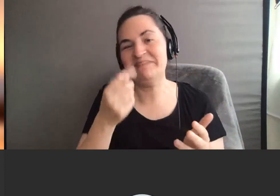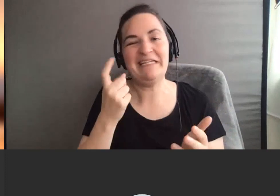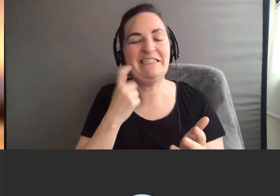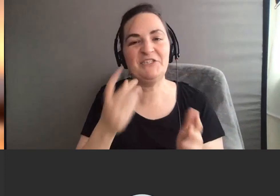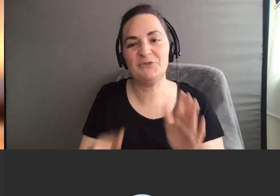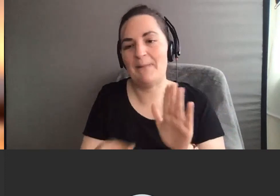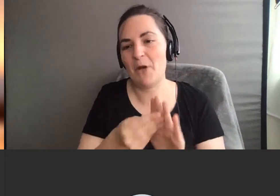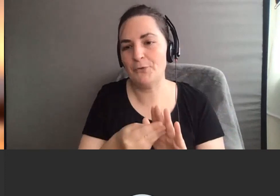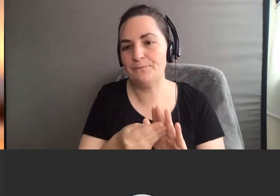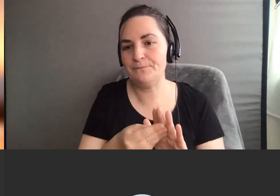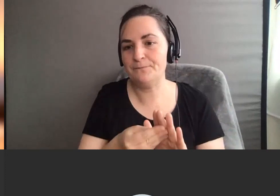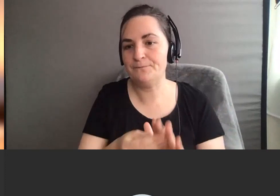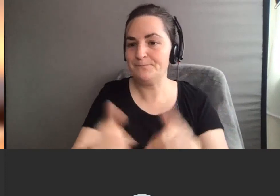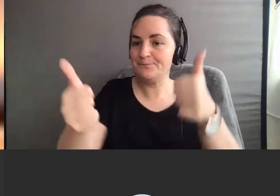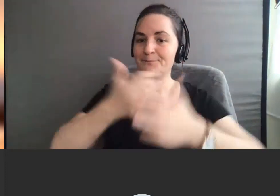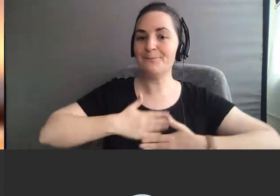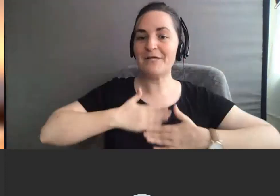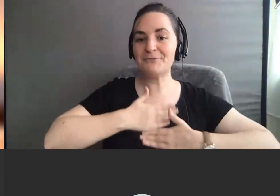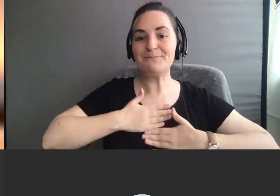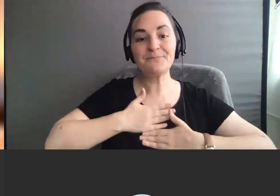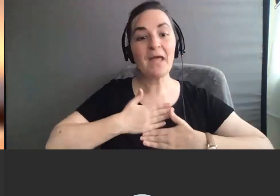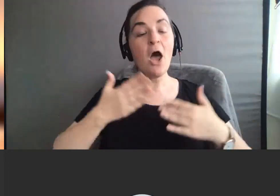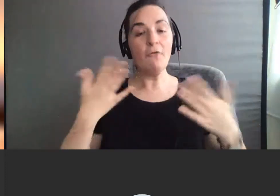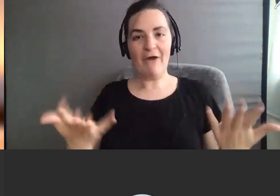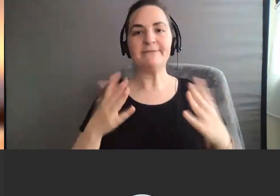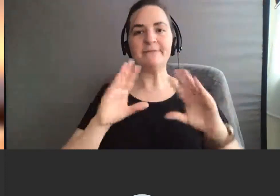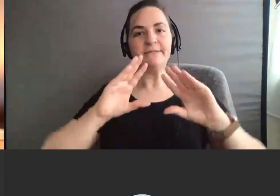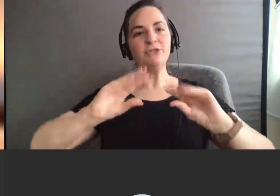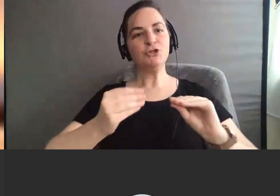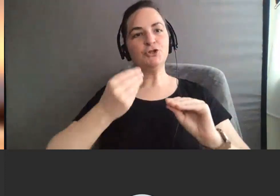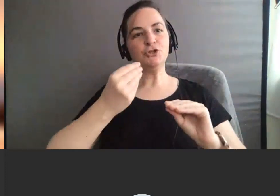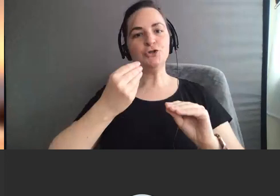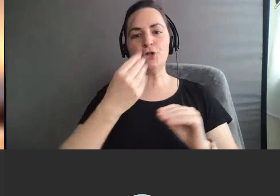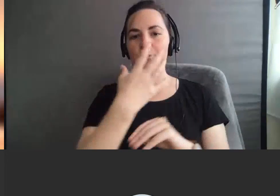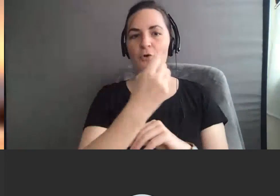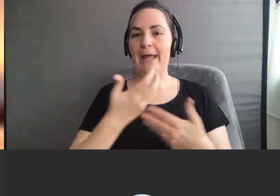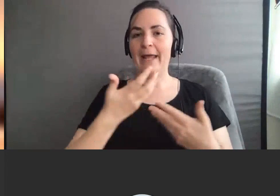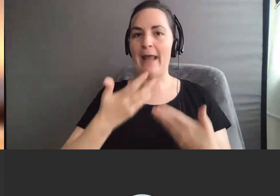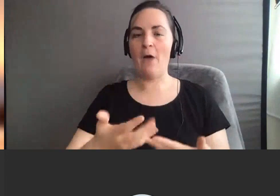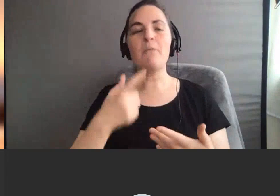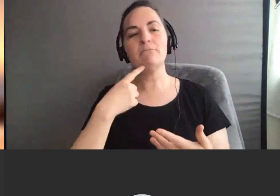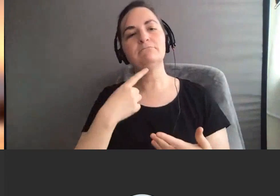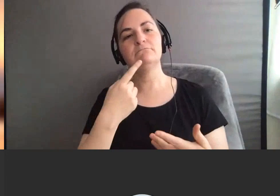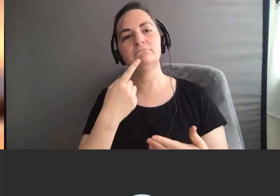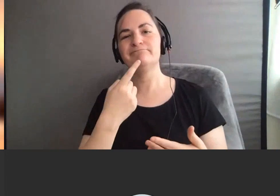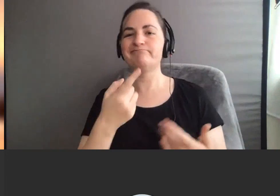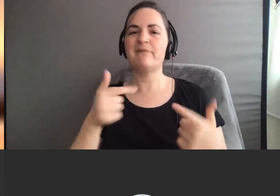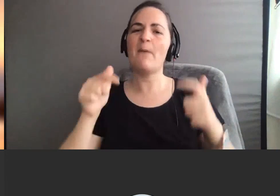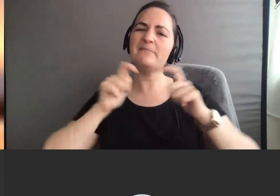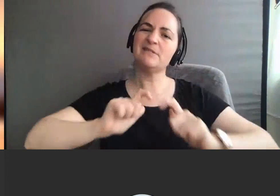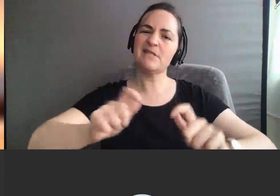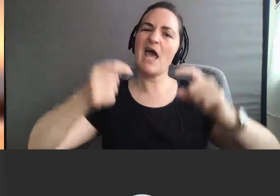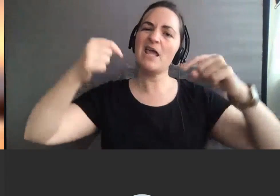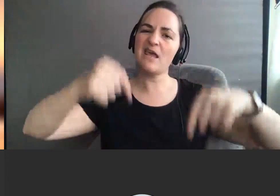Pleasure. Shanti, thanks a lot. Thanks a lot. So what I'm going to do is I'm going to stop the recording, but I'm going to remain online for anybody that would